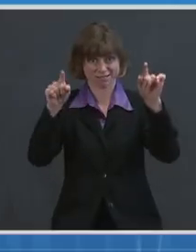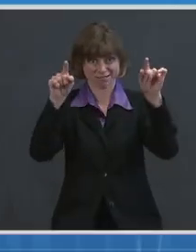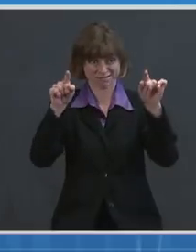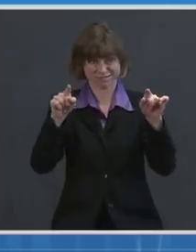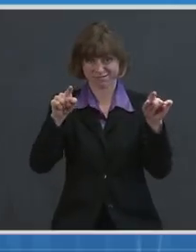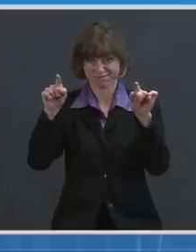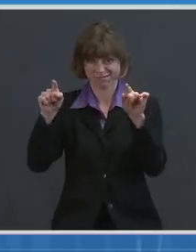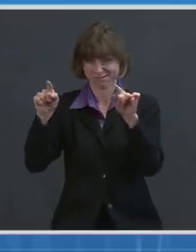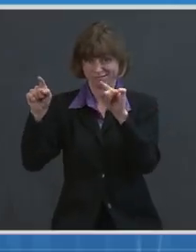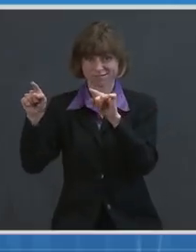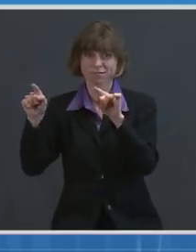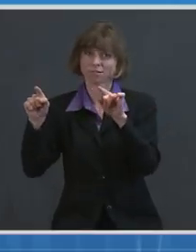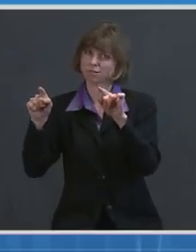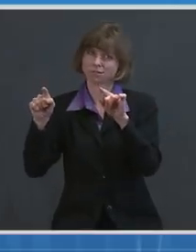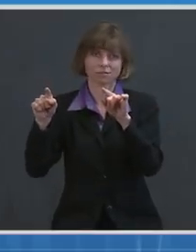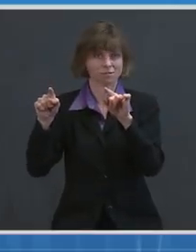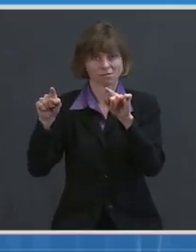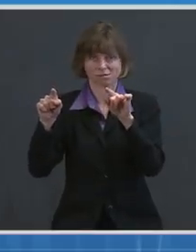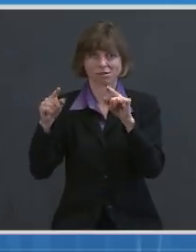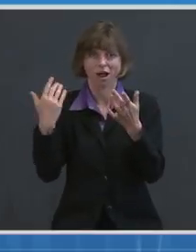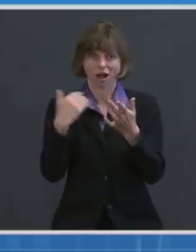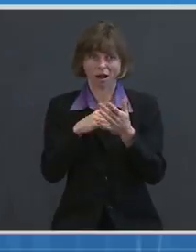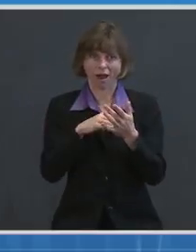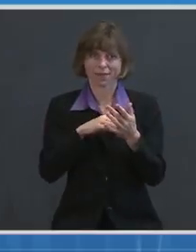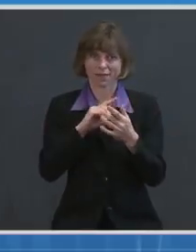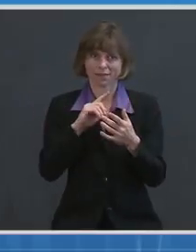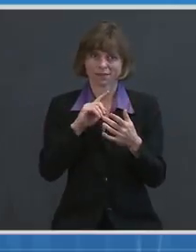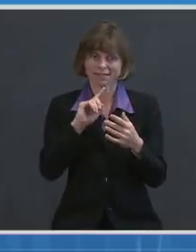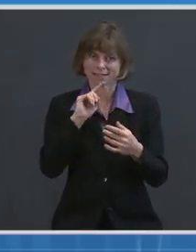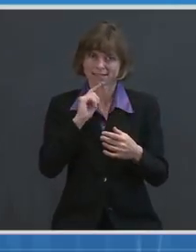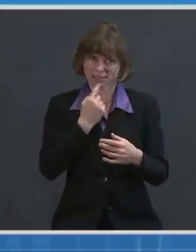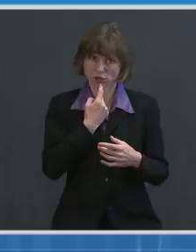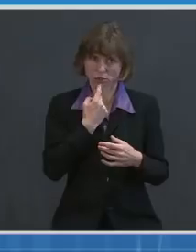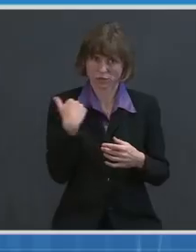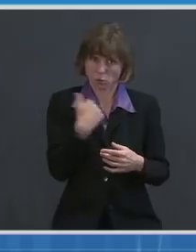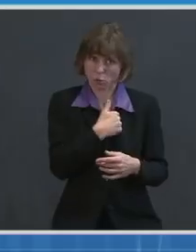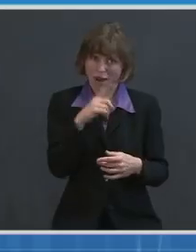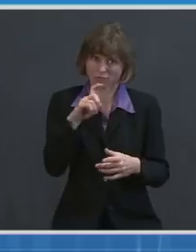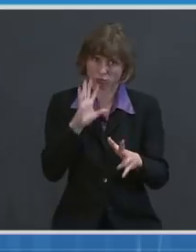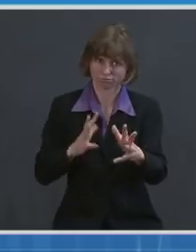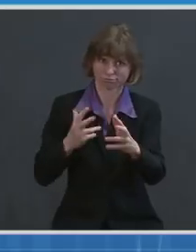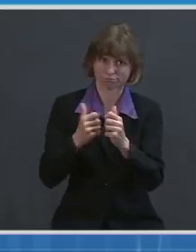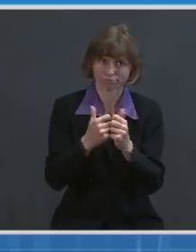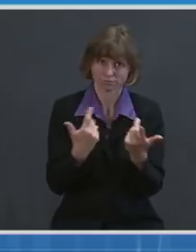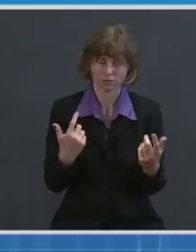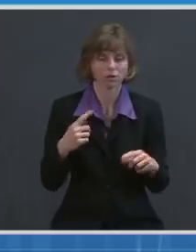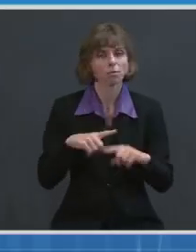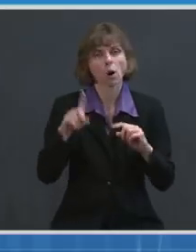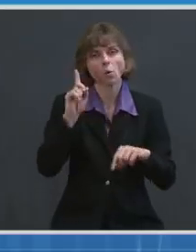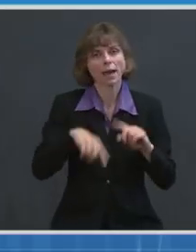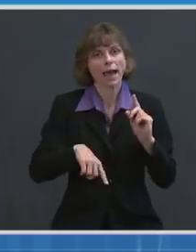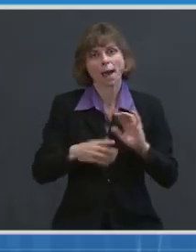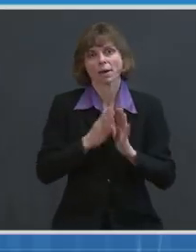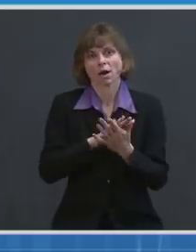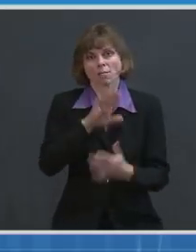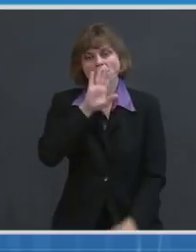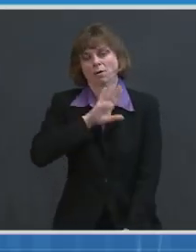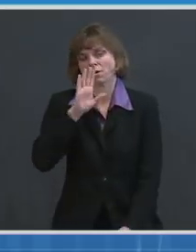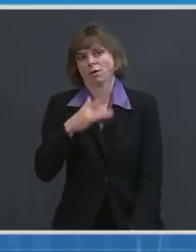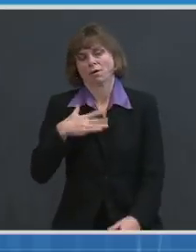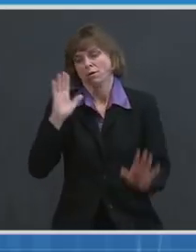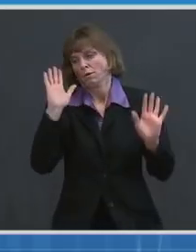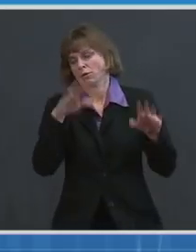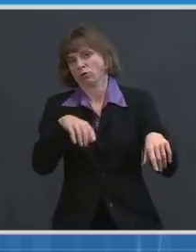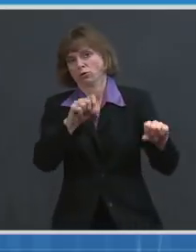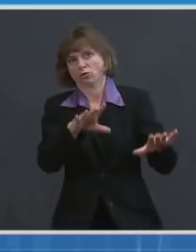have critical ground that we must make up, but we cannot get discouraged or feel like it's insurmountable. All of the evidence points to